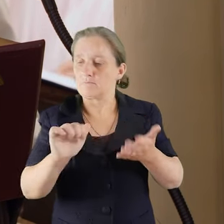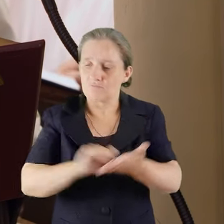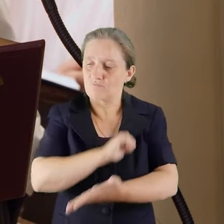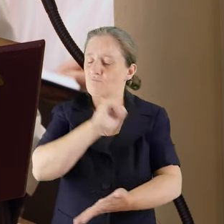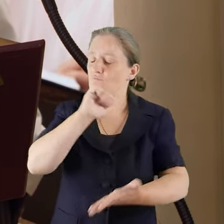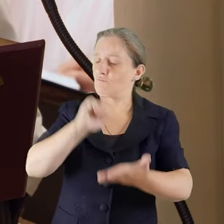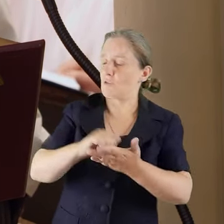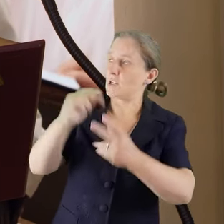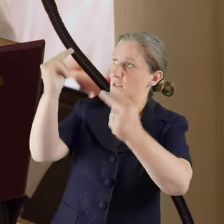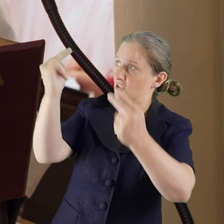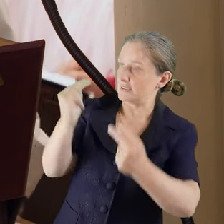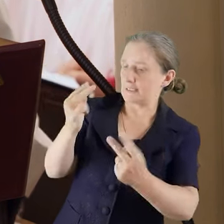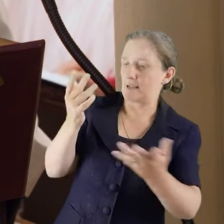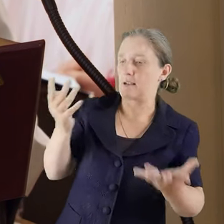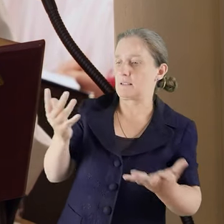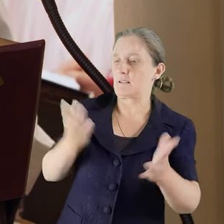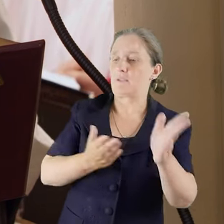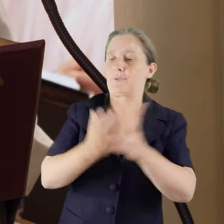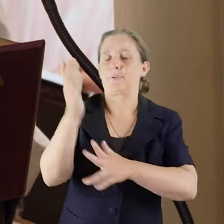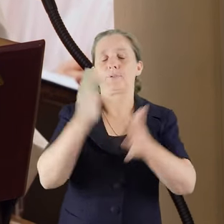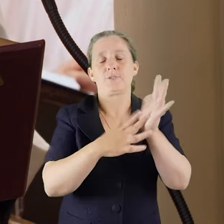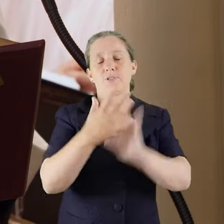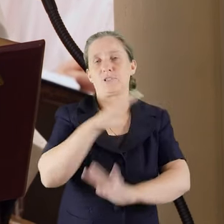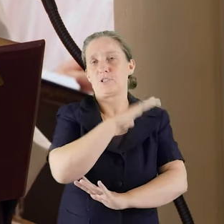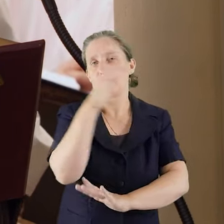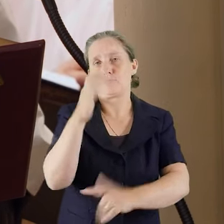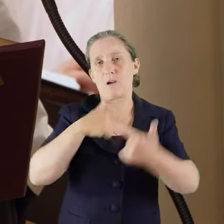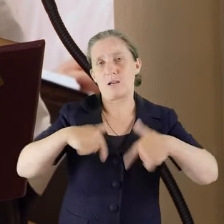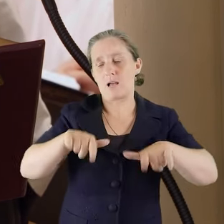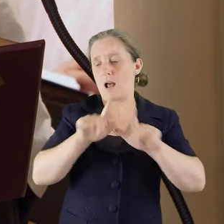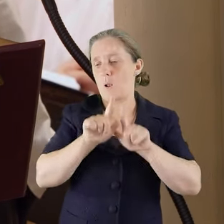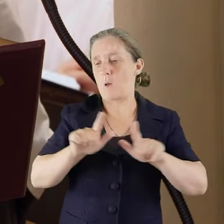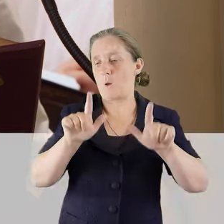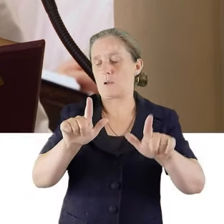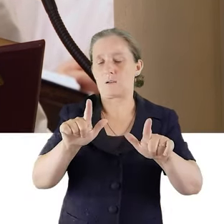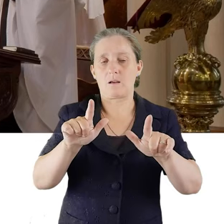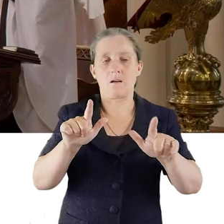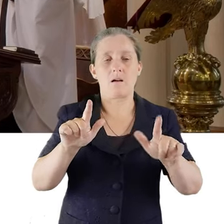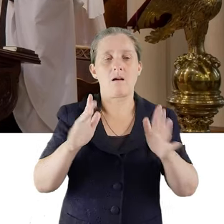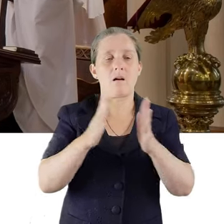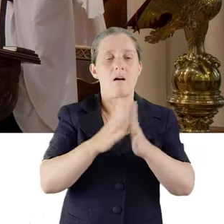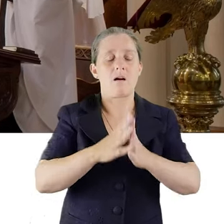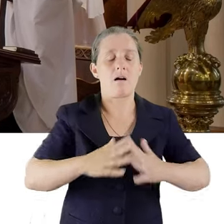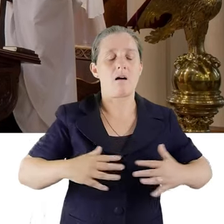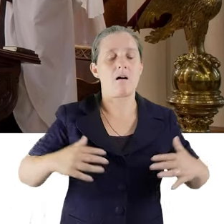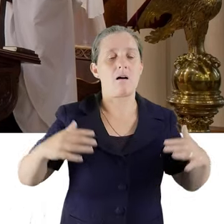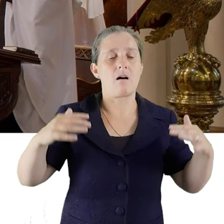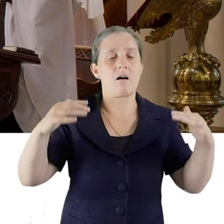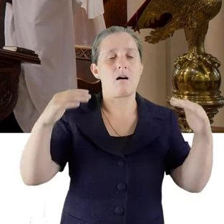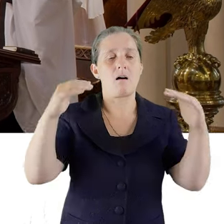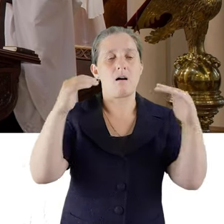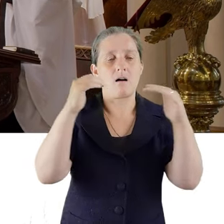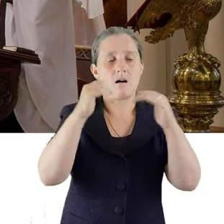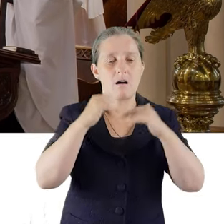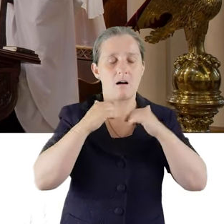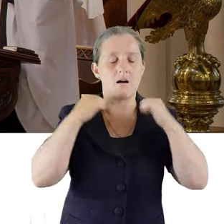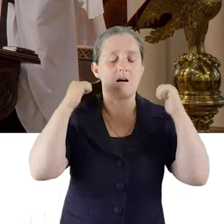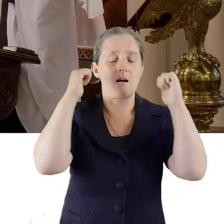that is righteous in thy sight, through Jesus Christ our Lord.